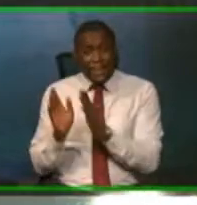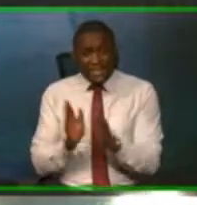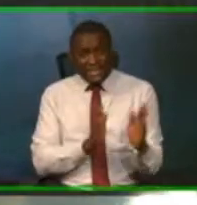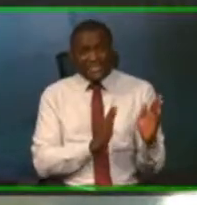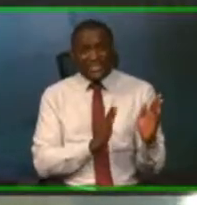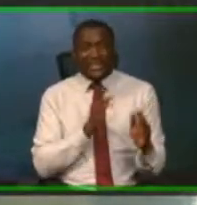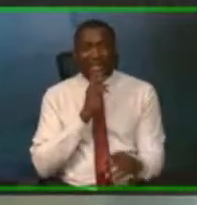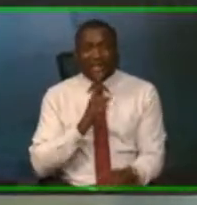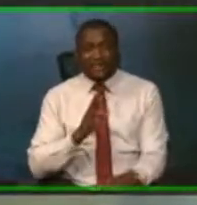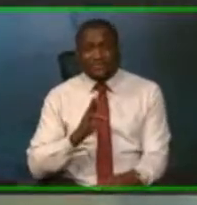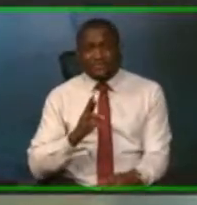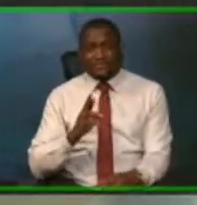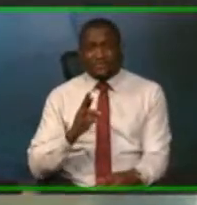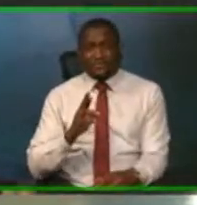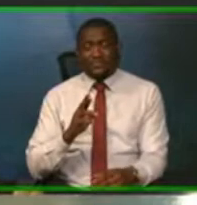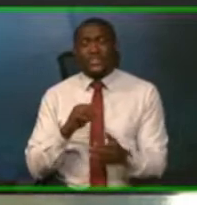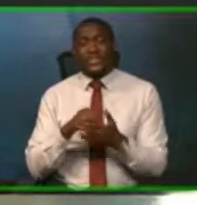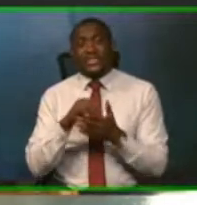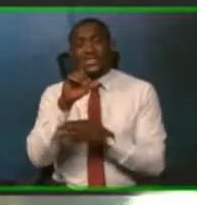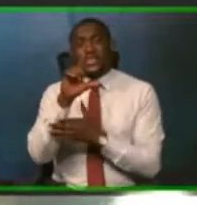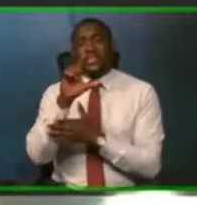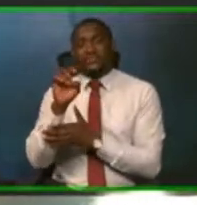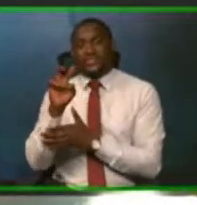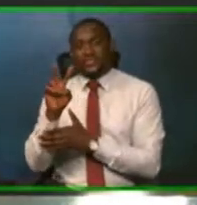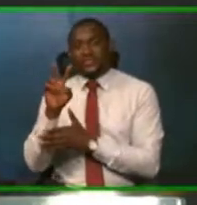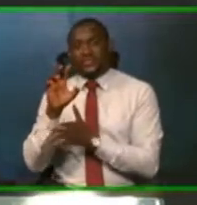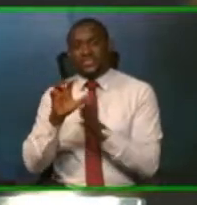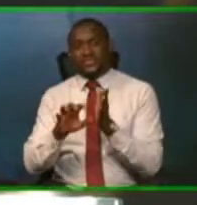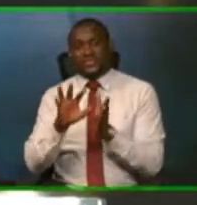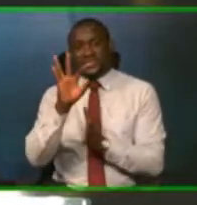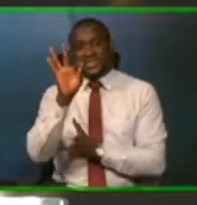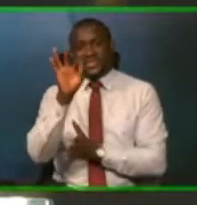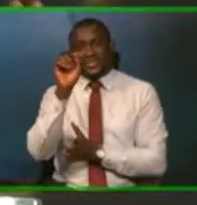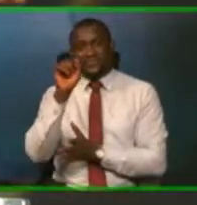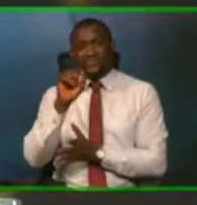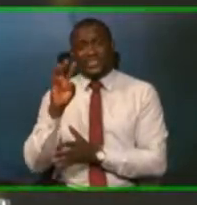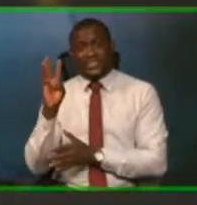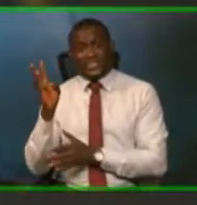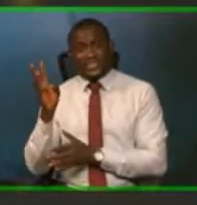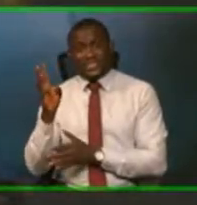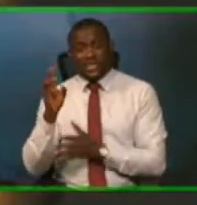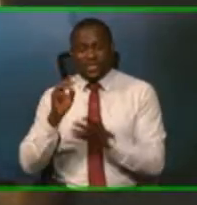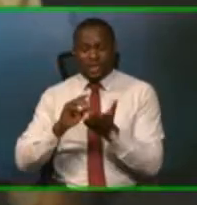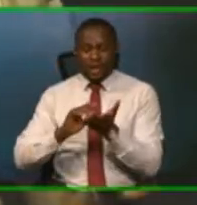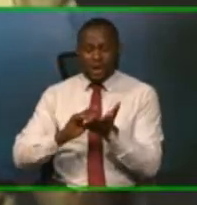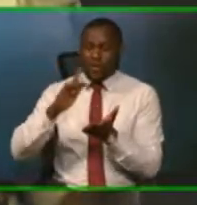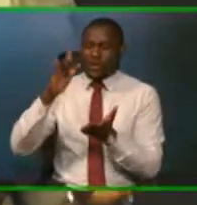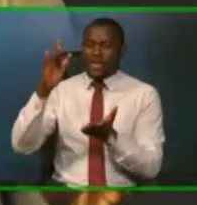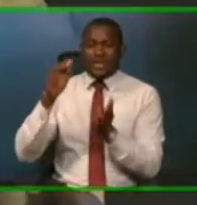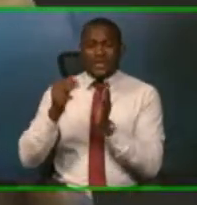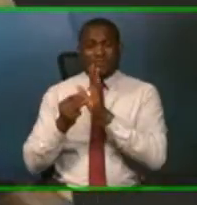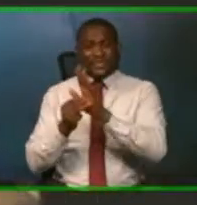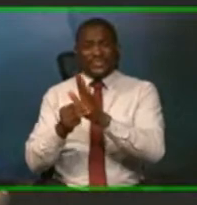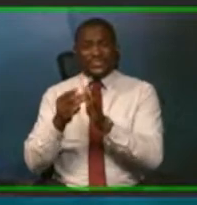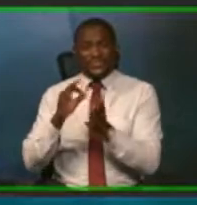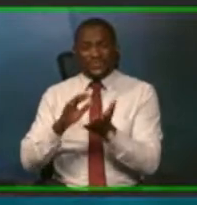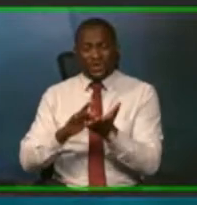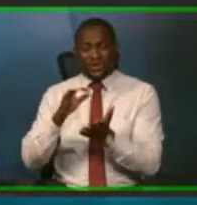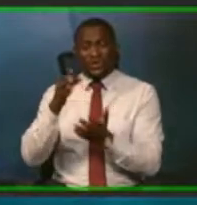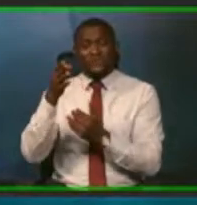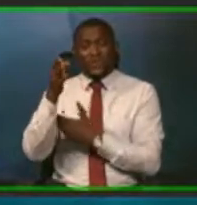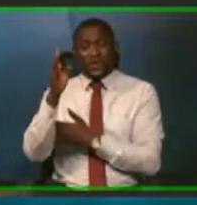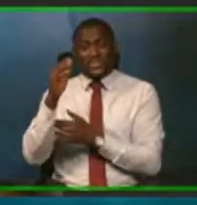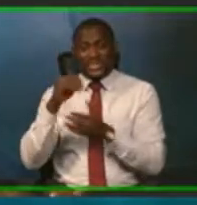are. Leviticus chapter 9 and verse 6. The glory, the manifestation of the glory of God upon the life